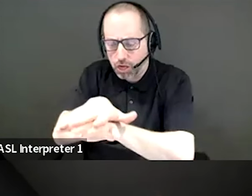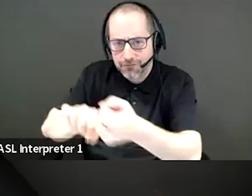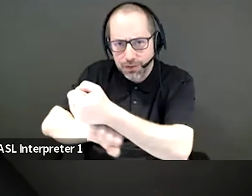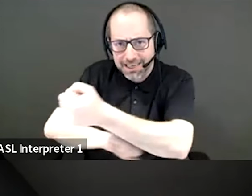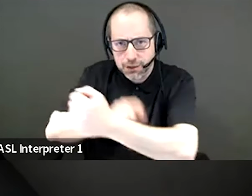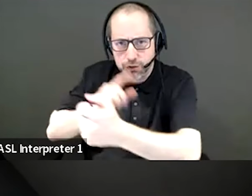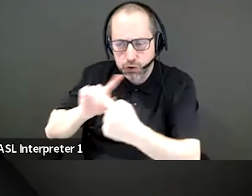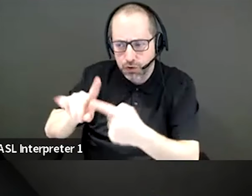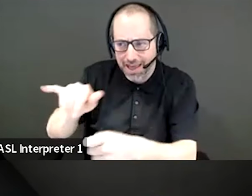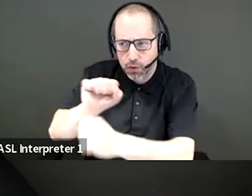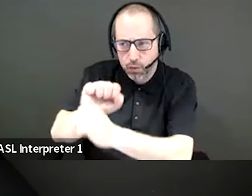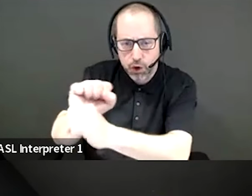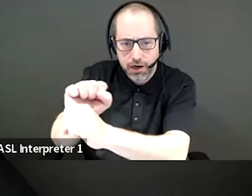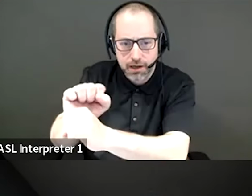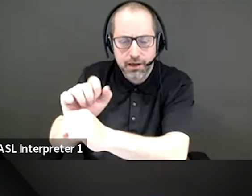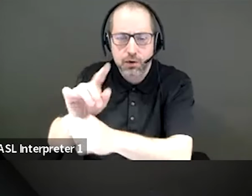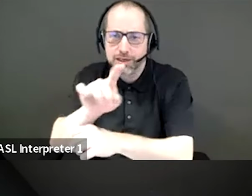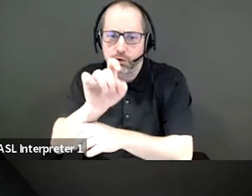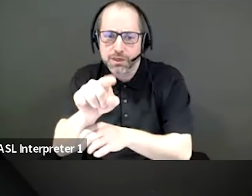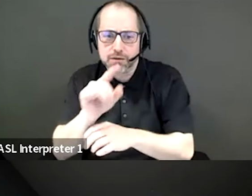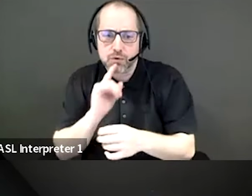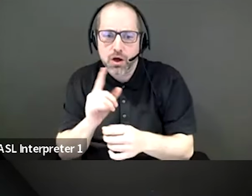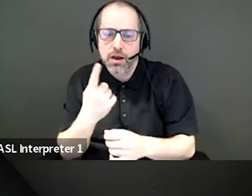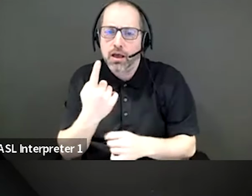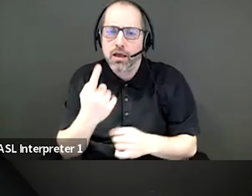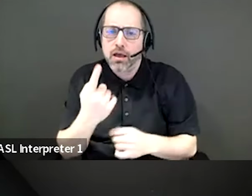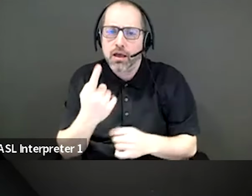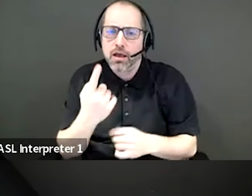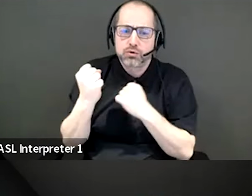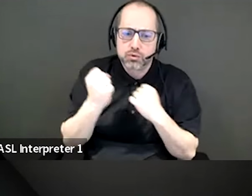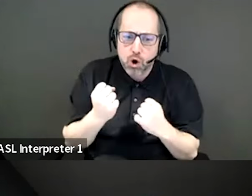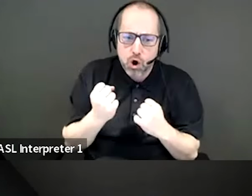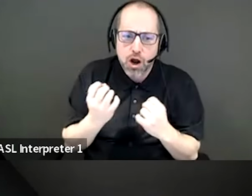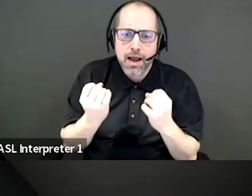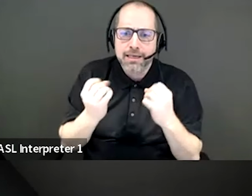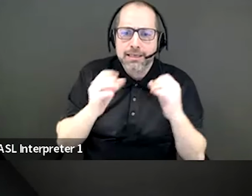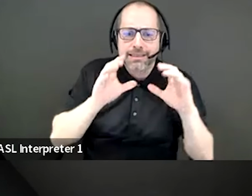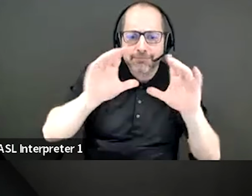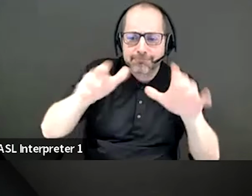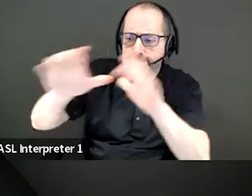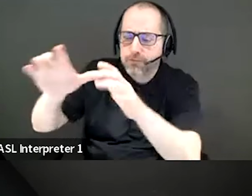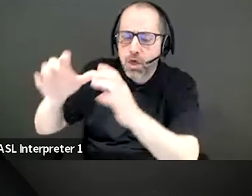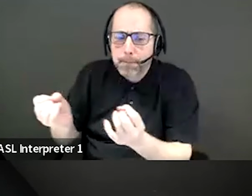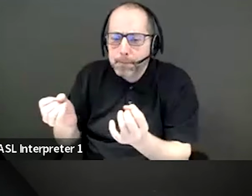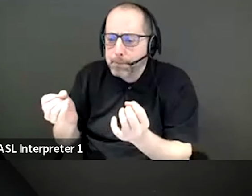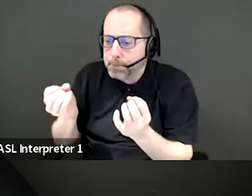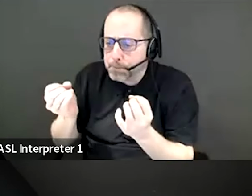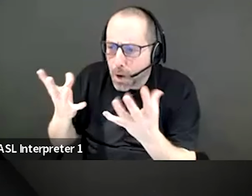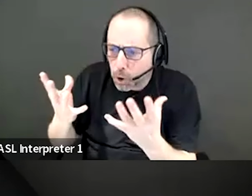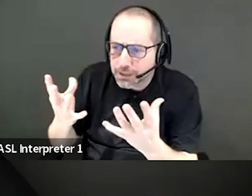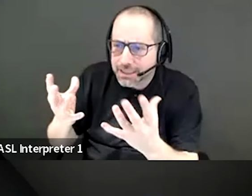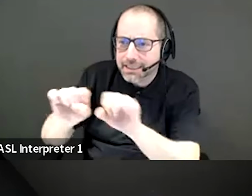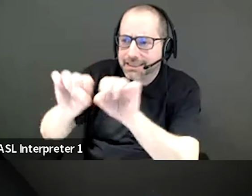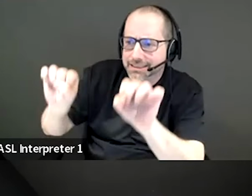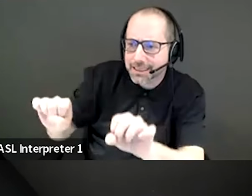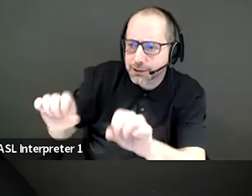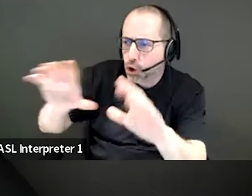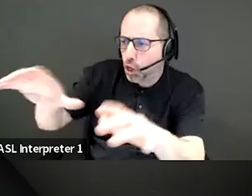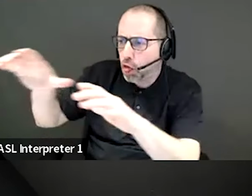a strong multi-sectoral approach? And I think in addition to an intersectional approach is